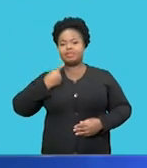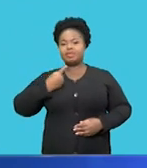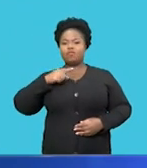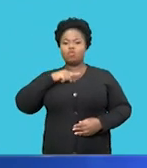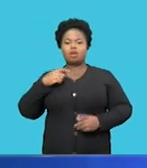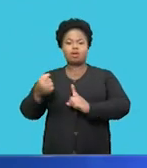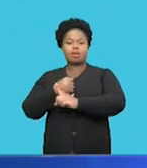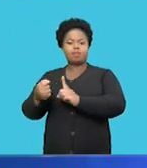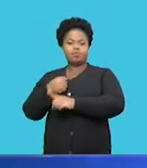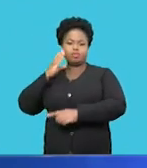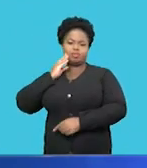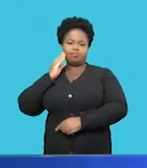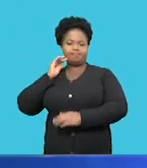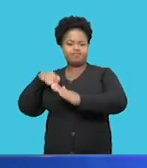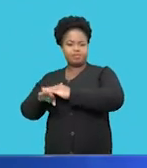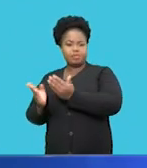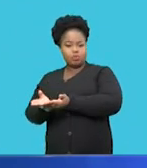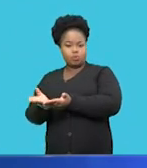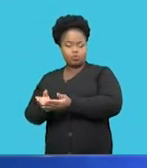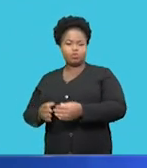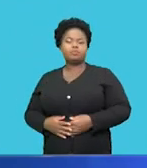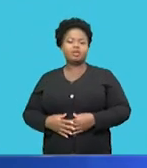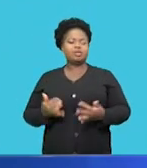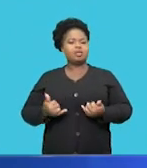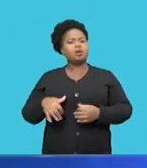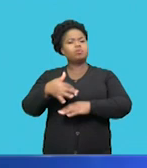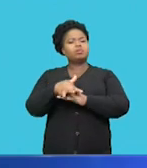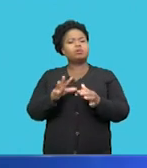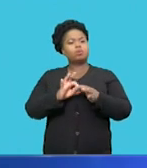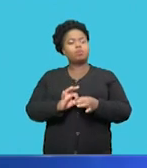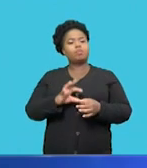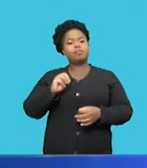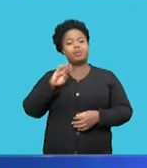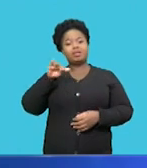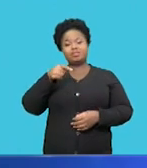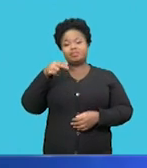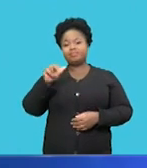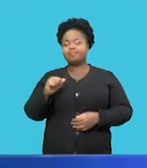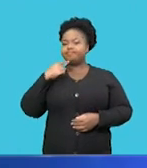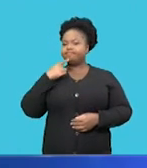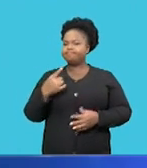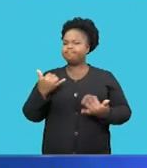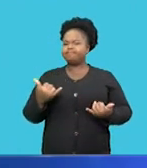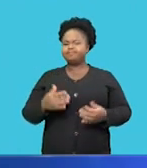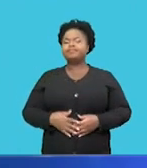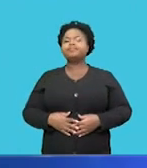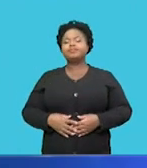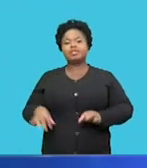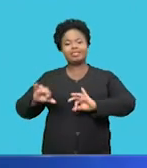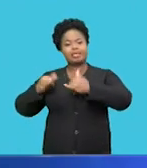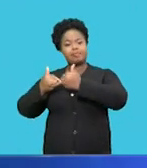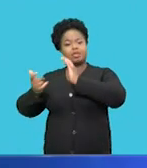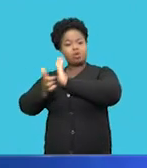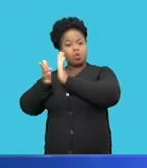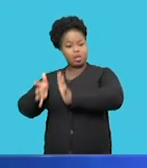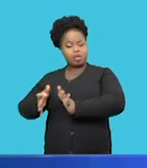hlekefetswa sekolong. Puisanong le boraditaba ka ntle ho lapa la hambatha le Tona Chiloane o netefaditse gore Feme e ikemetseng